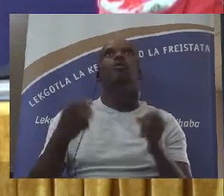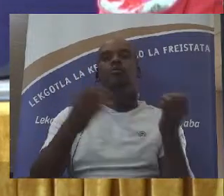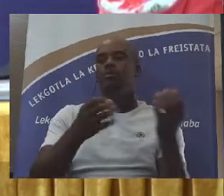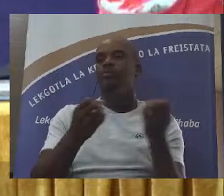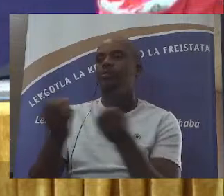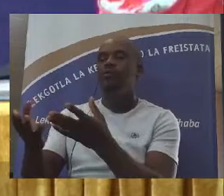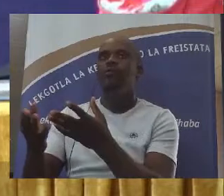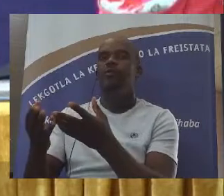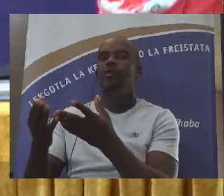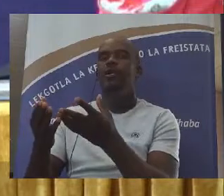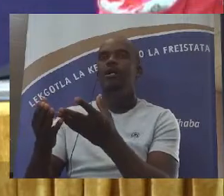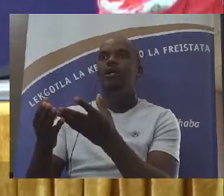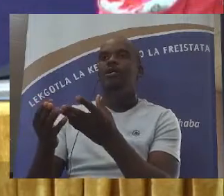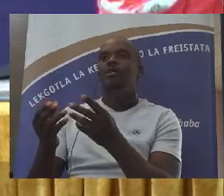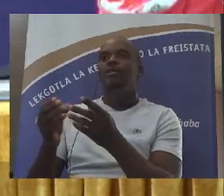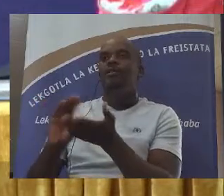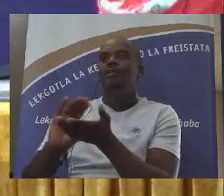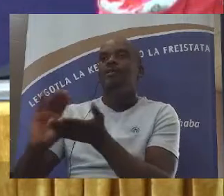expropriation has been done.